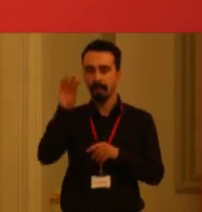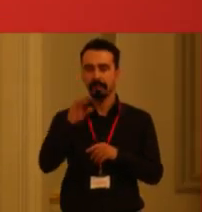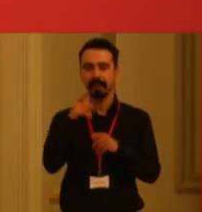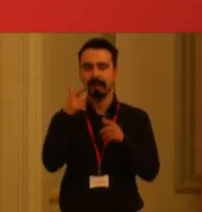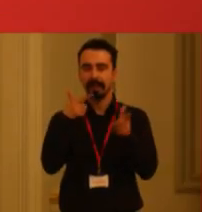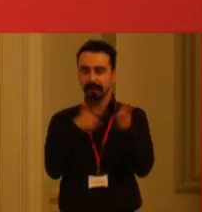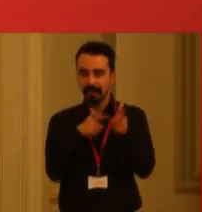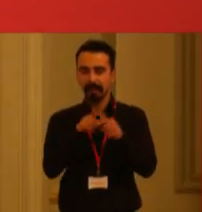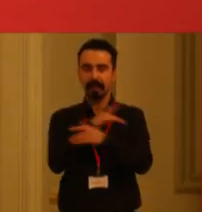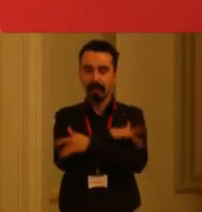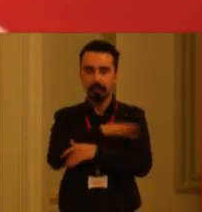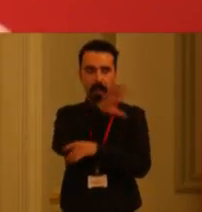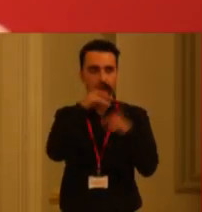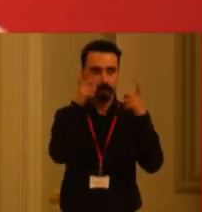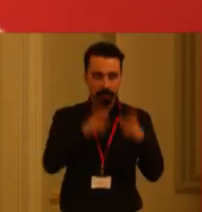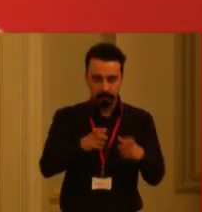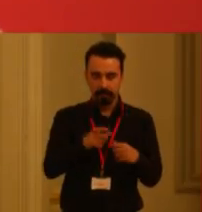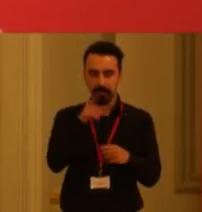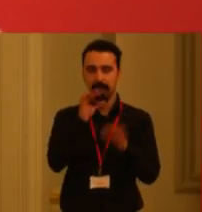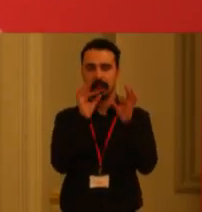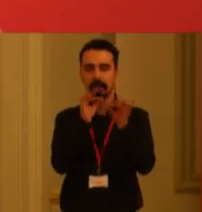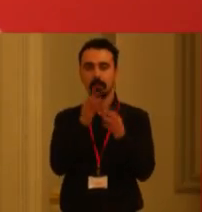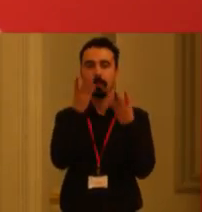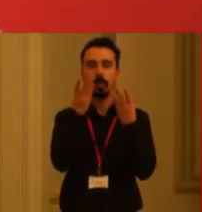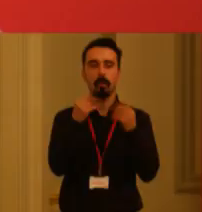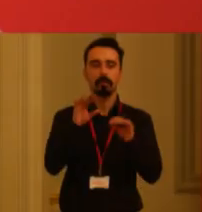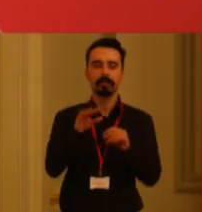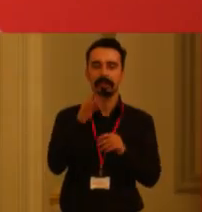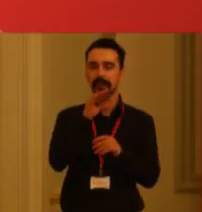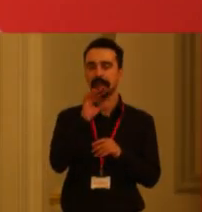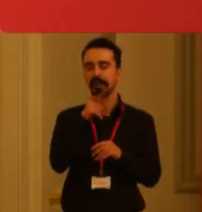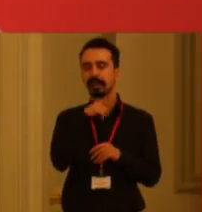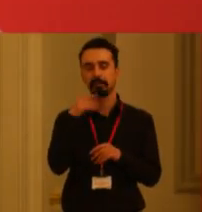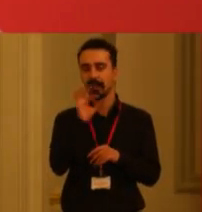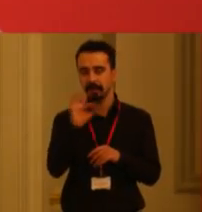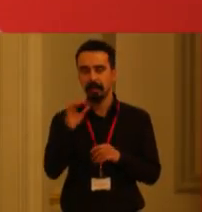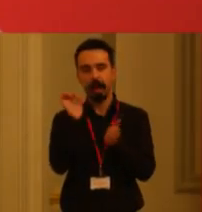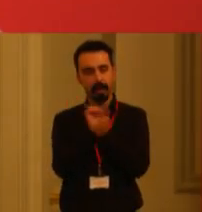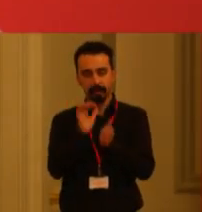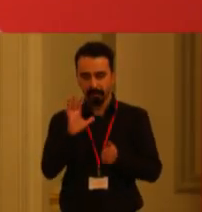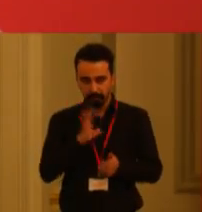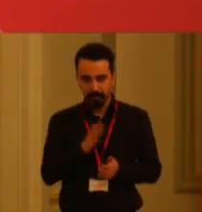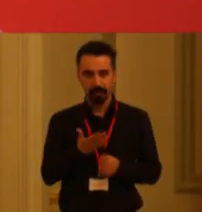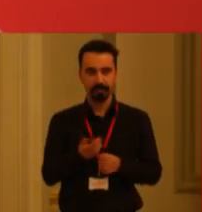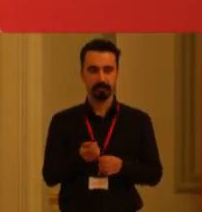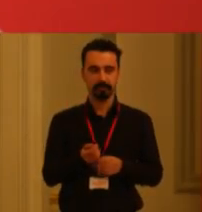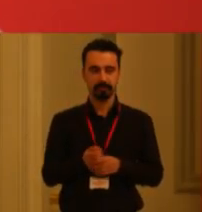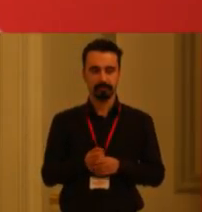but gays and lesbians are everywhere. I mean, it's impossible that you have no